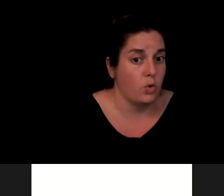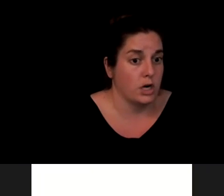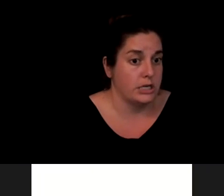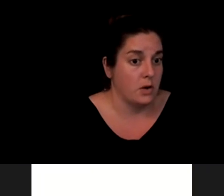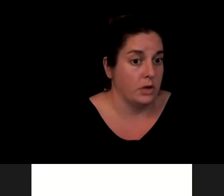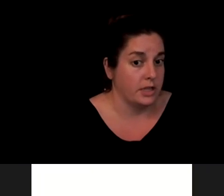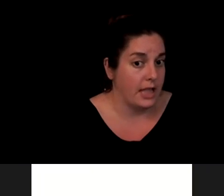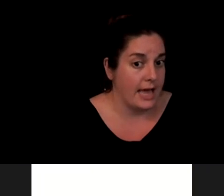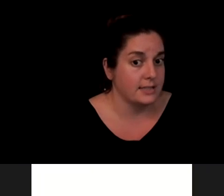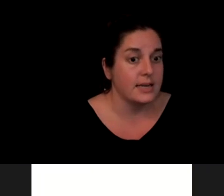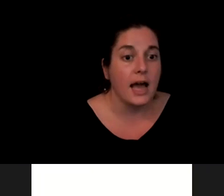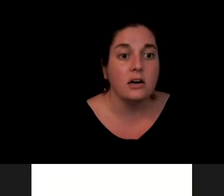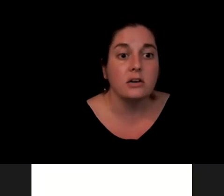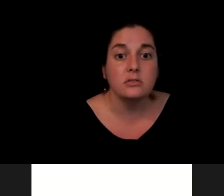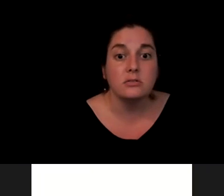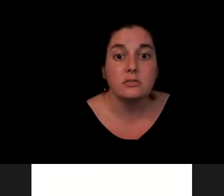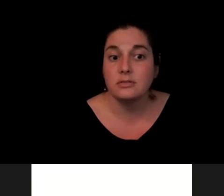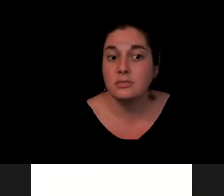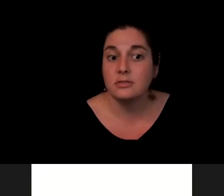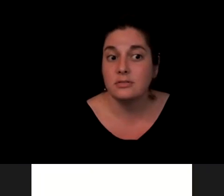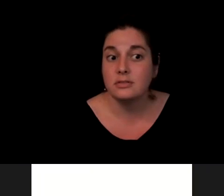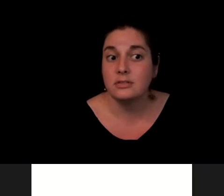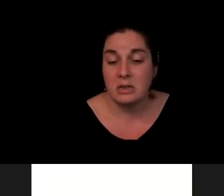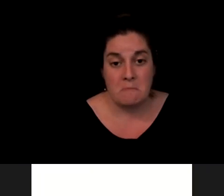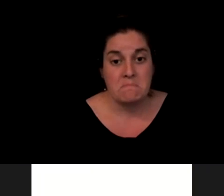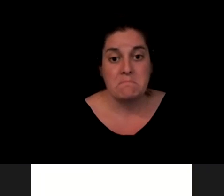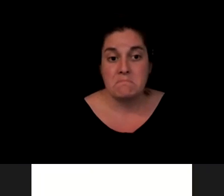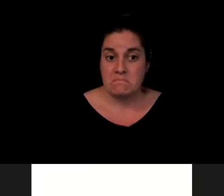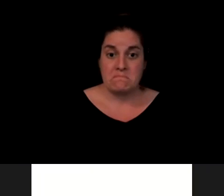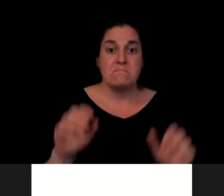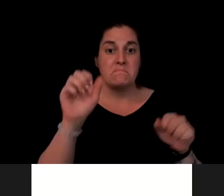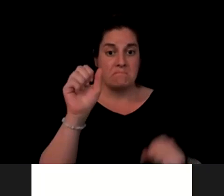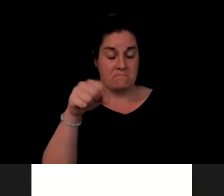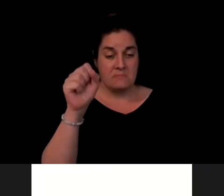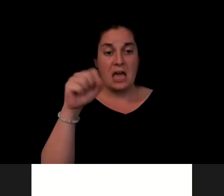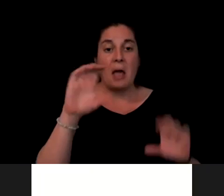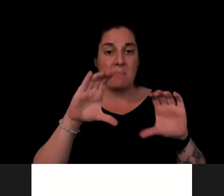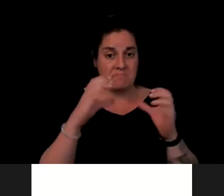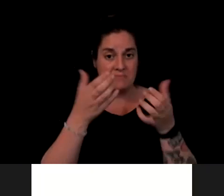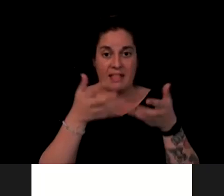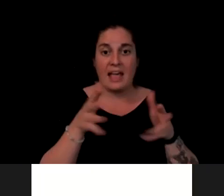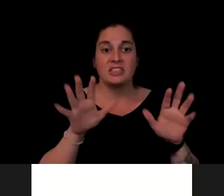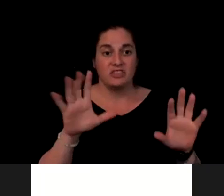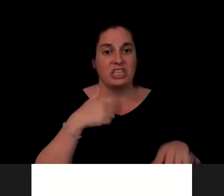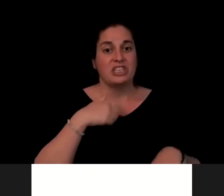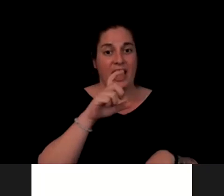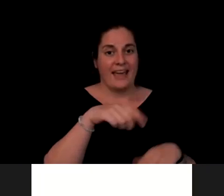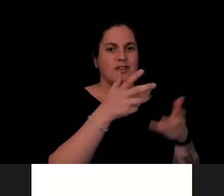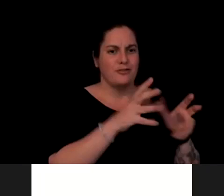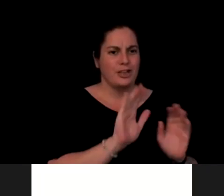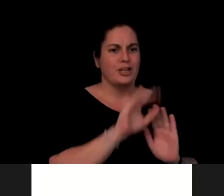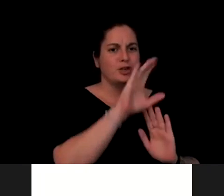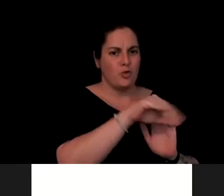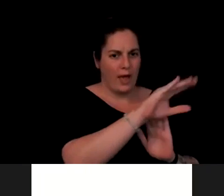So we're done with class now? Yeah, because as I mentioned on Monday, I had to finish up